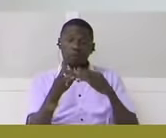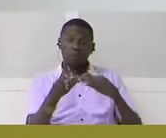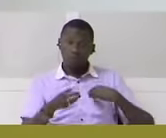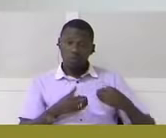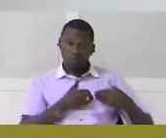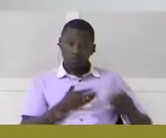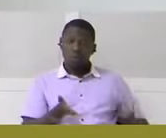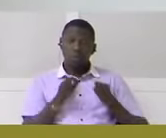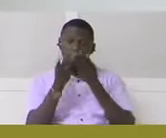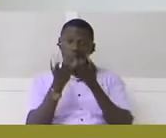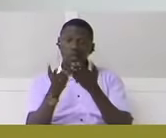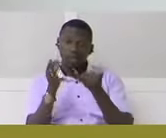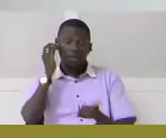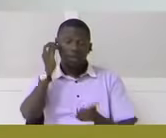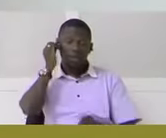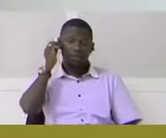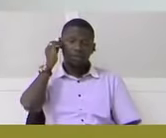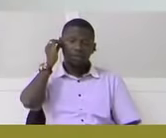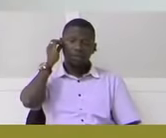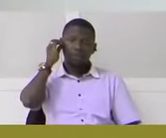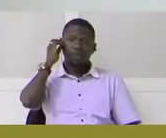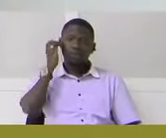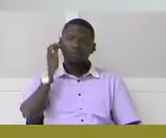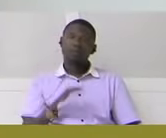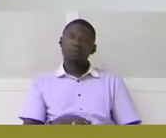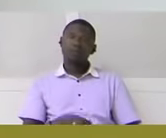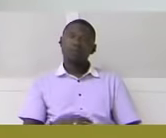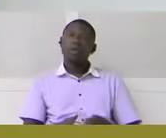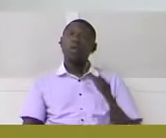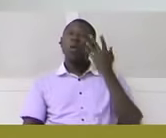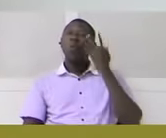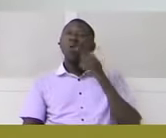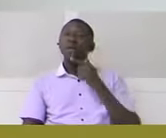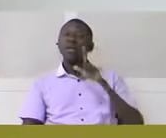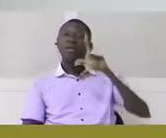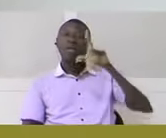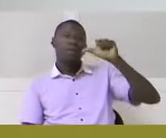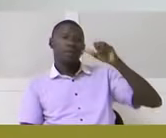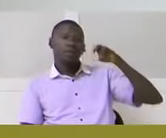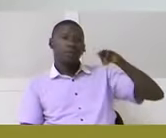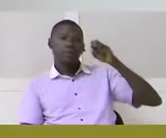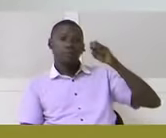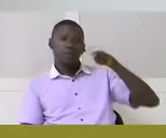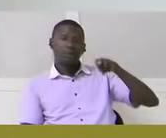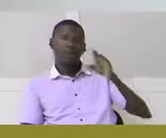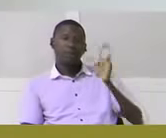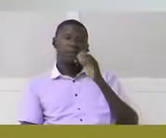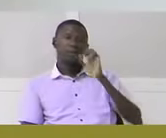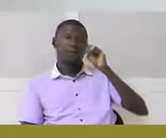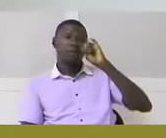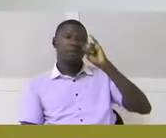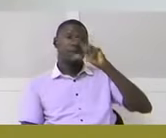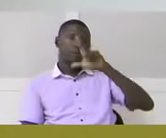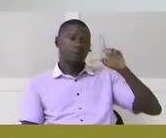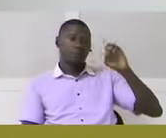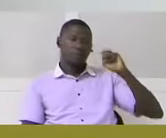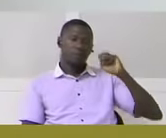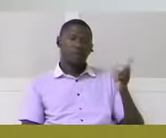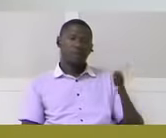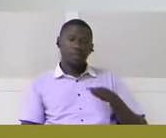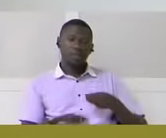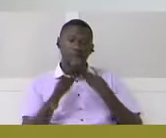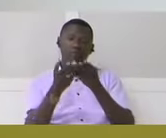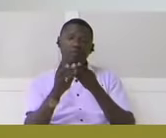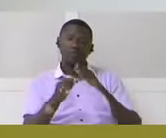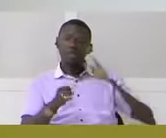jang. When Lamin Silla give his last remarks here. Biril Lamin Silla yalla kuma kan la ba fo jang ñi tiaral si ñati no la jang.